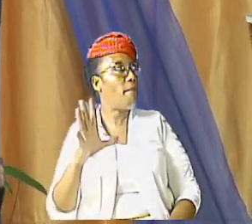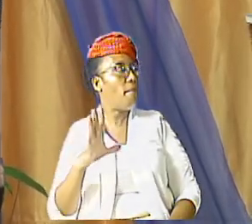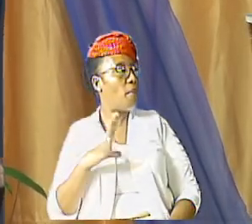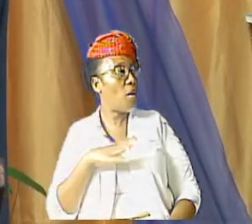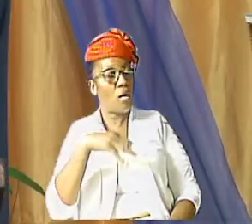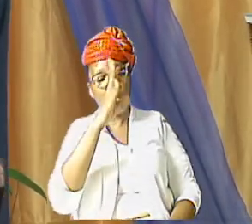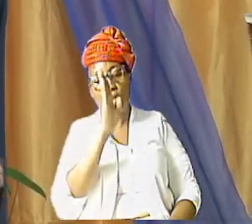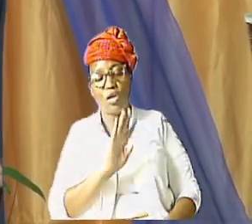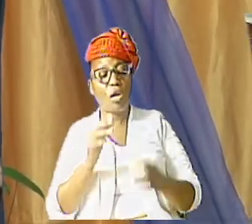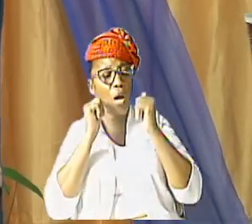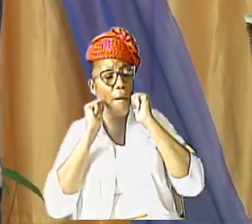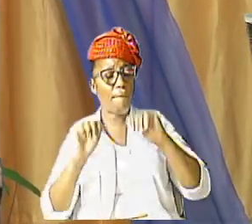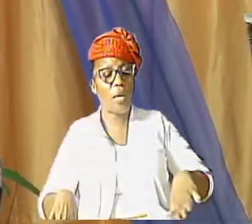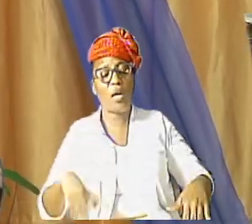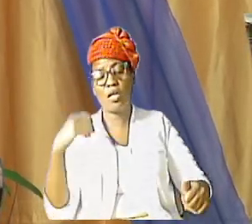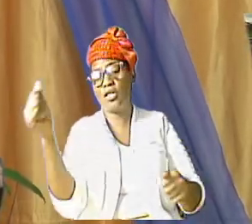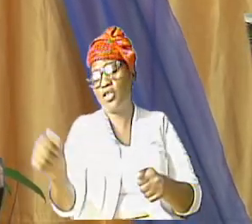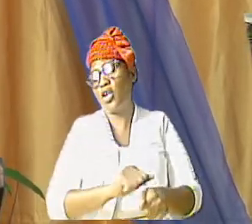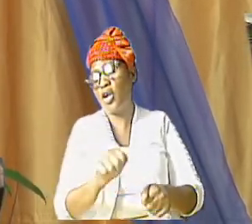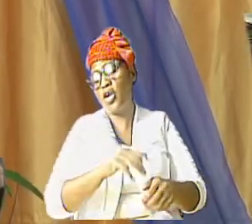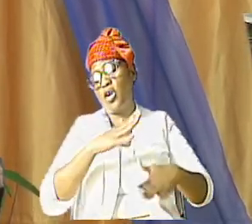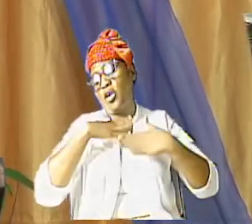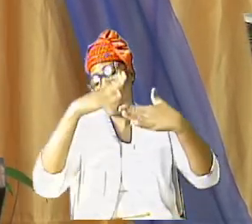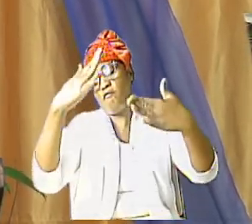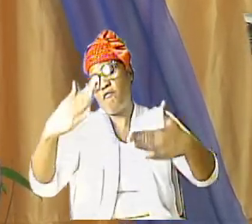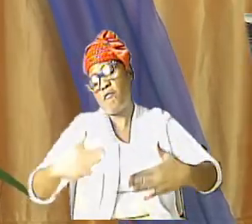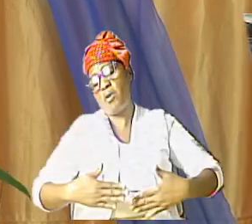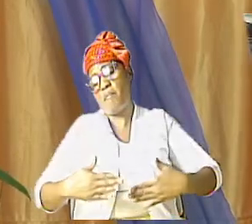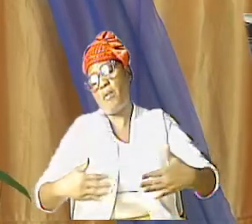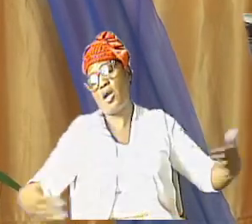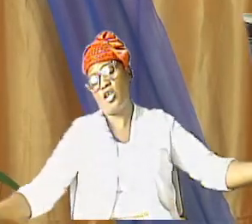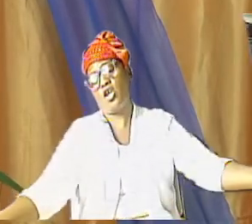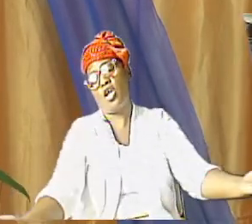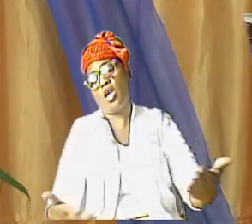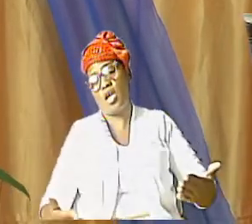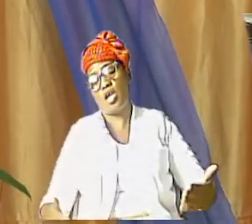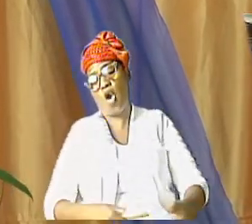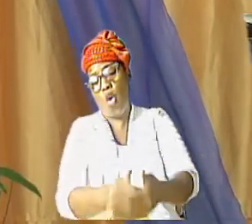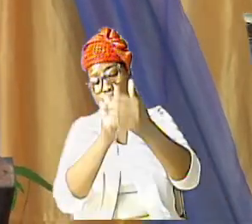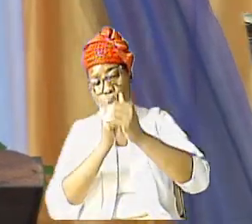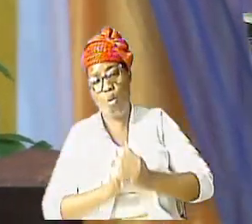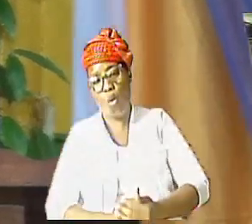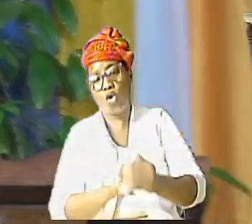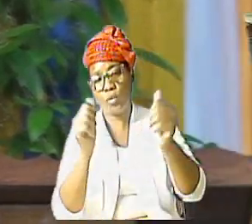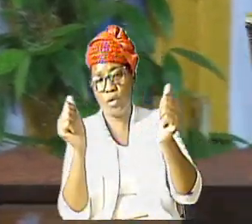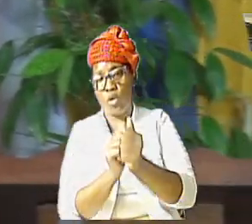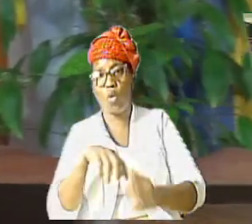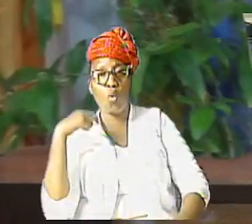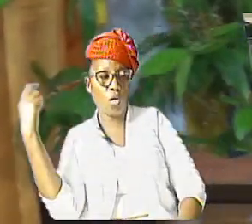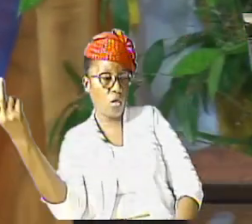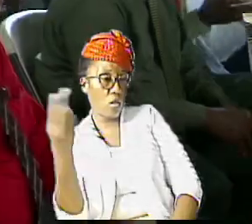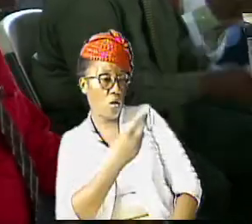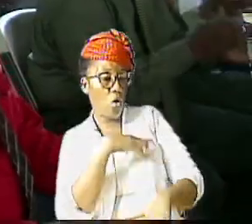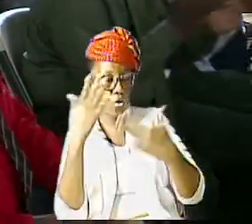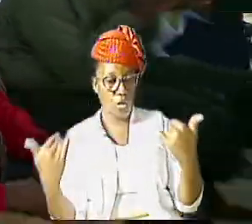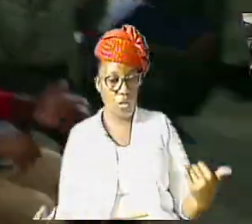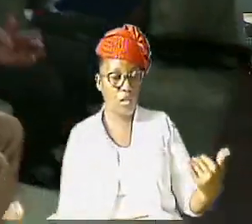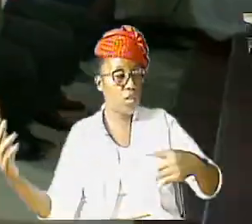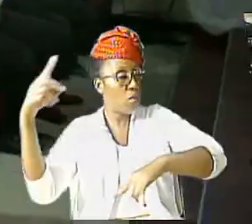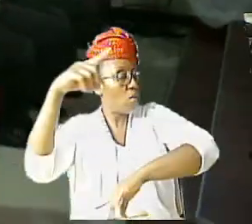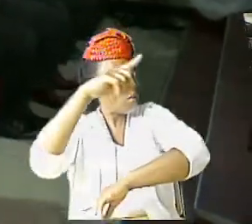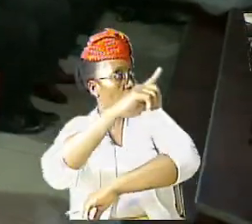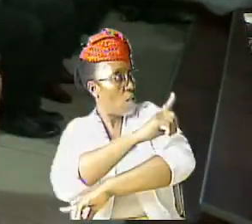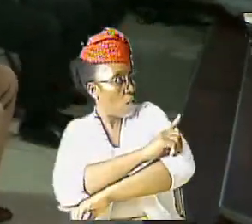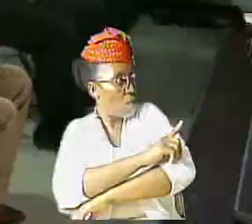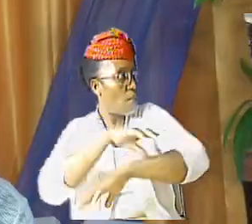God bless every single one of you. Just stand up and you sit down. Just stand up one more time. Stand up one more time. All the visitors. Come on, saints of God. Come on, we put our